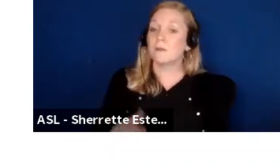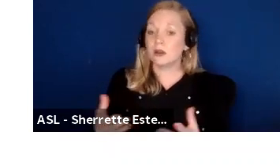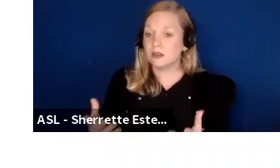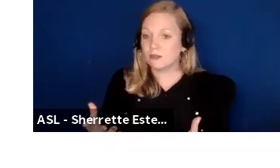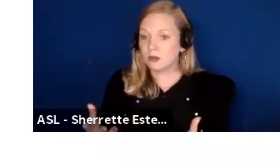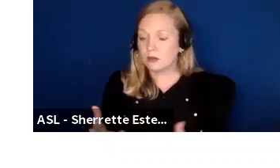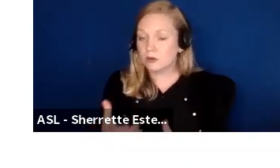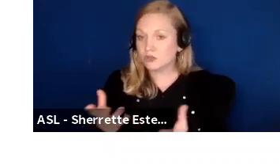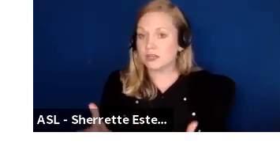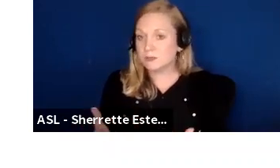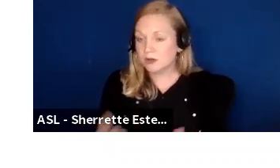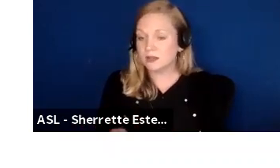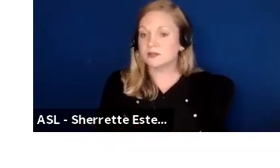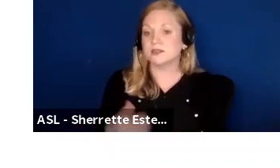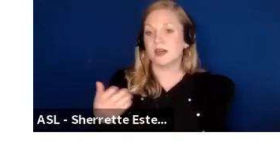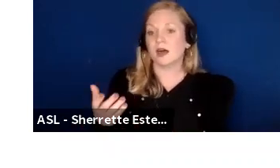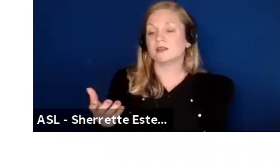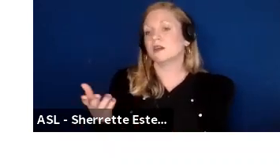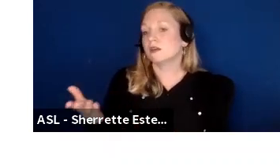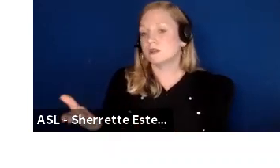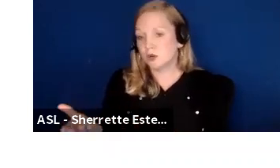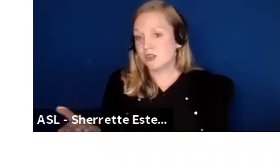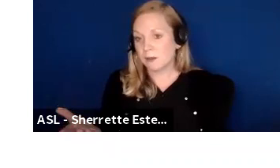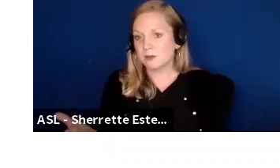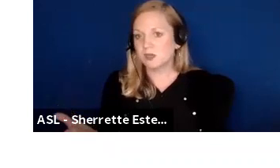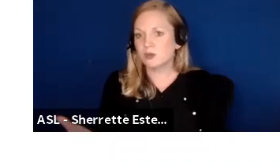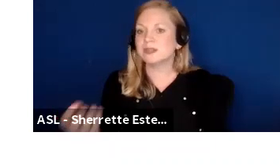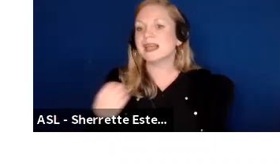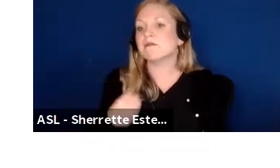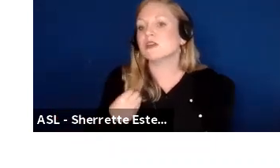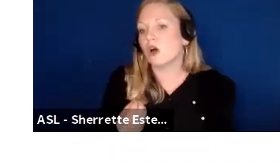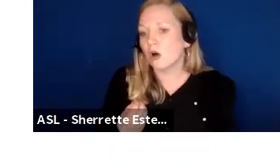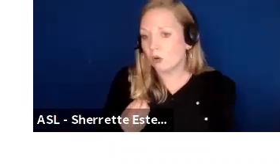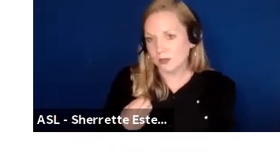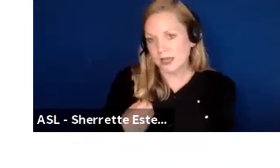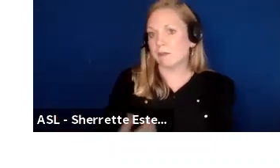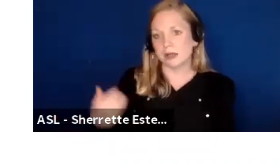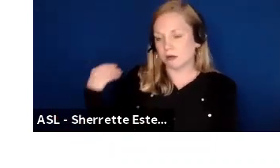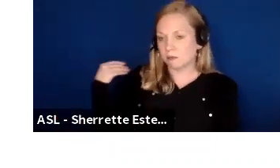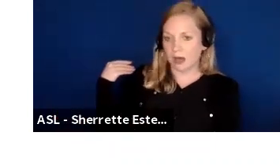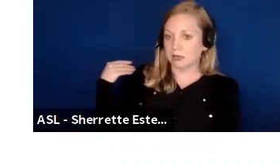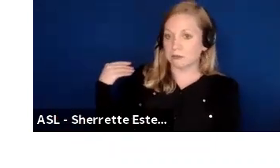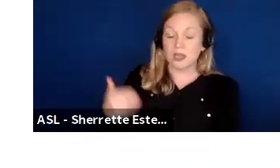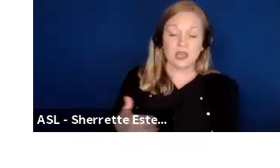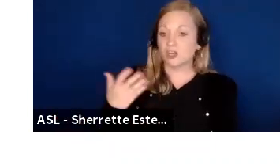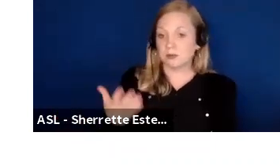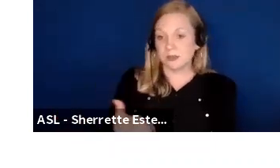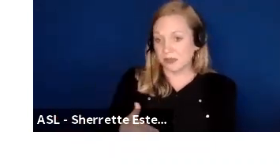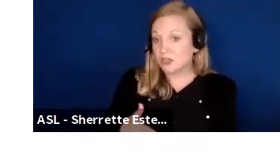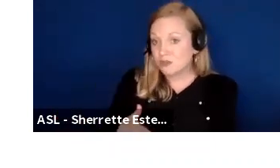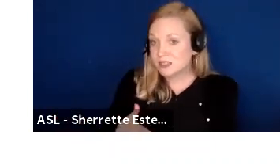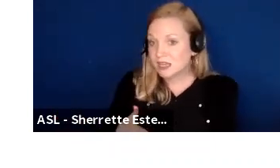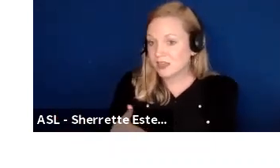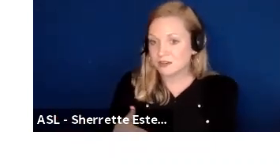that, part of the deaf culture experience is that the person that I'm speaking with will let me know what's happening behind me. It could be